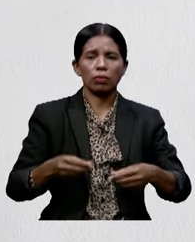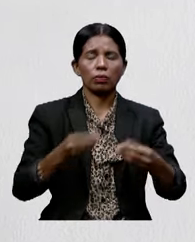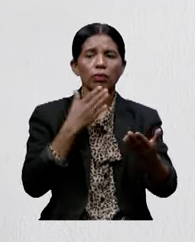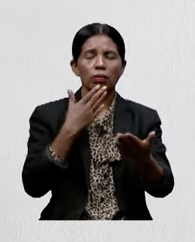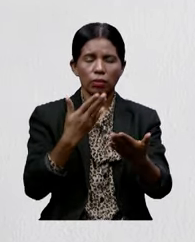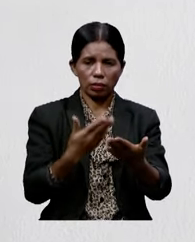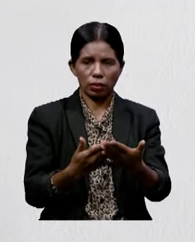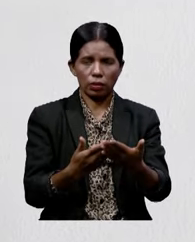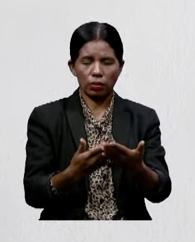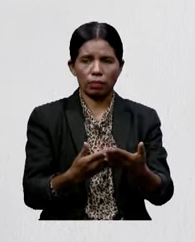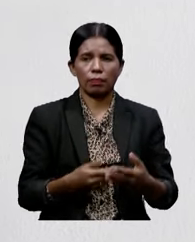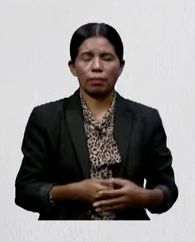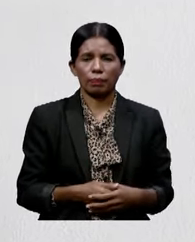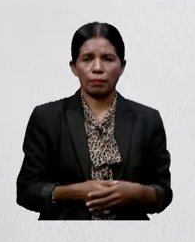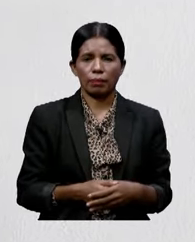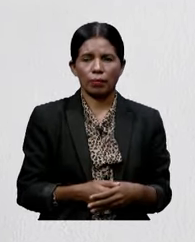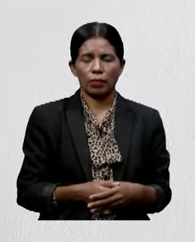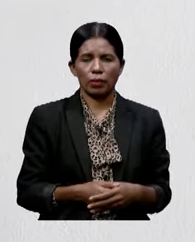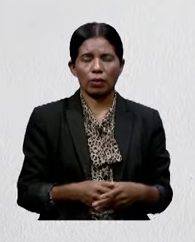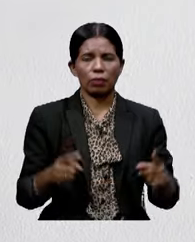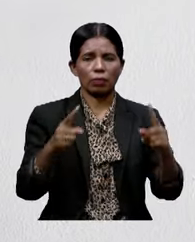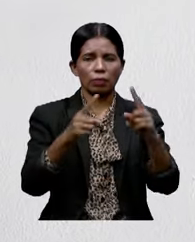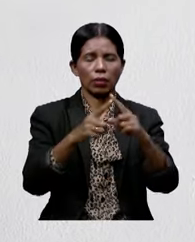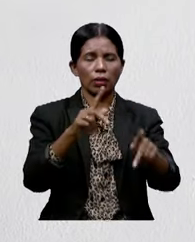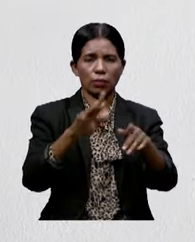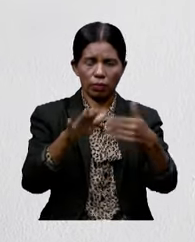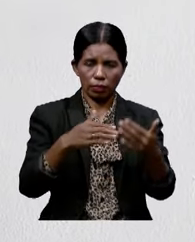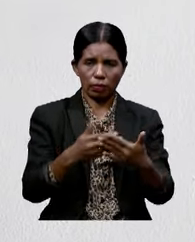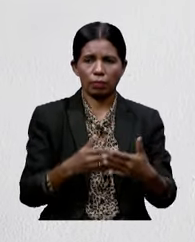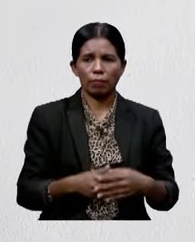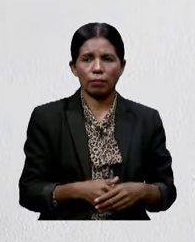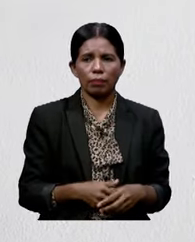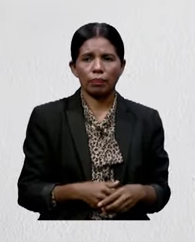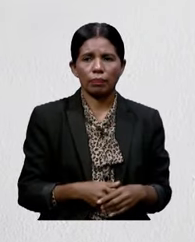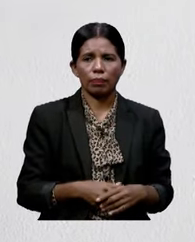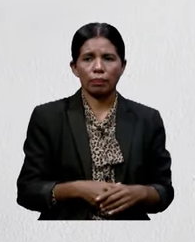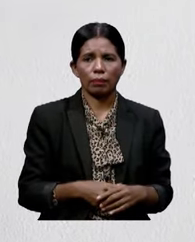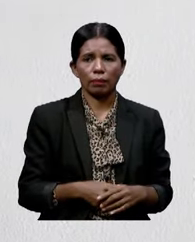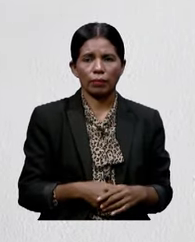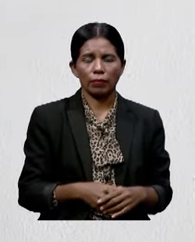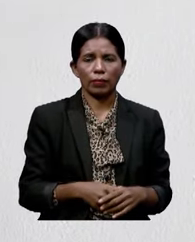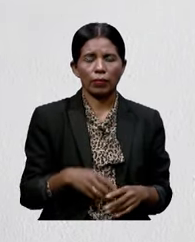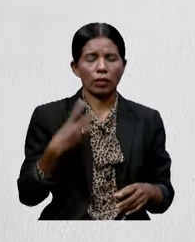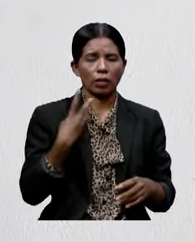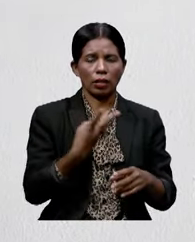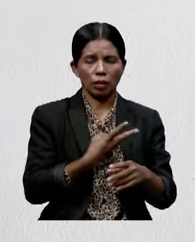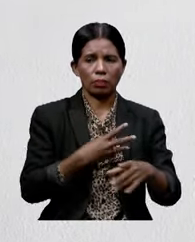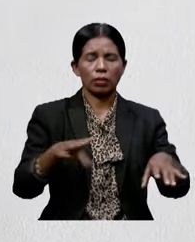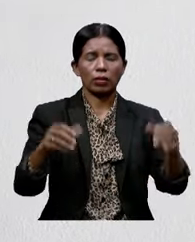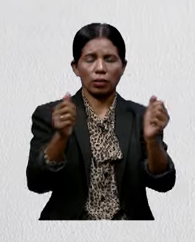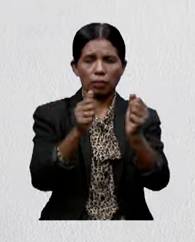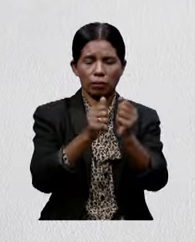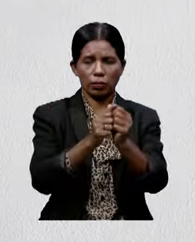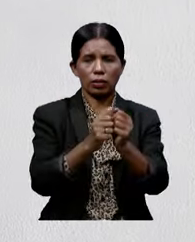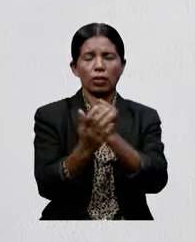provide a better service for the customer. Yes, for I said to all the communities, the currently